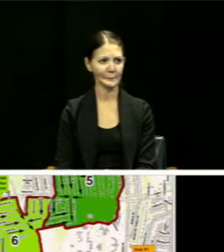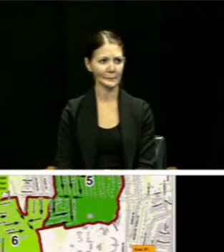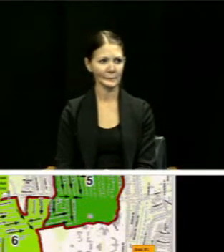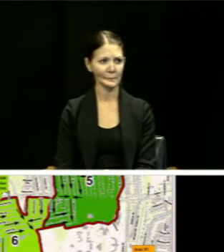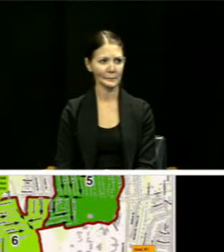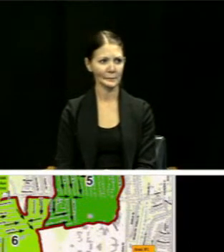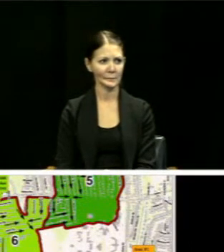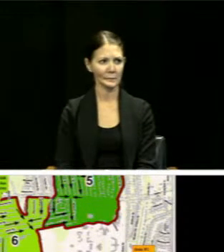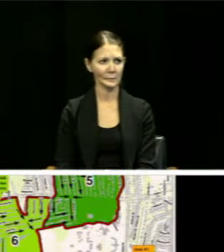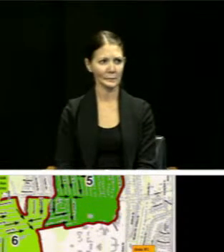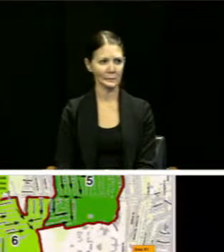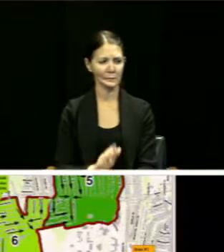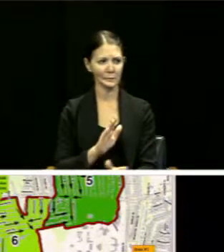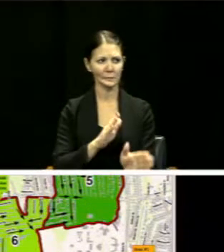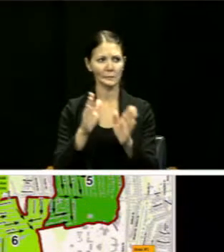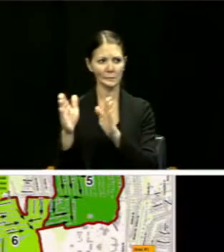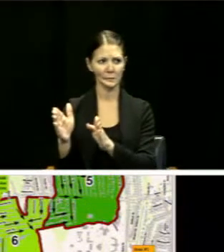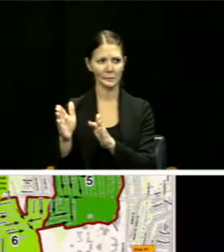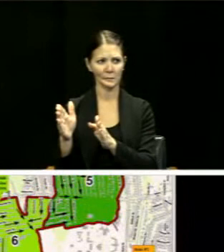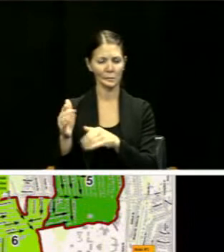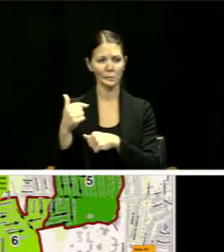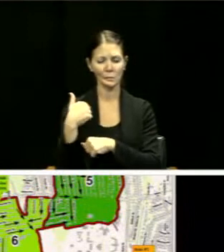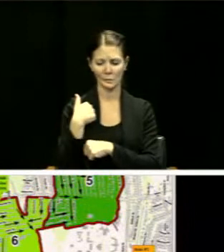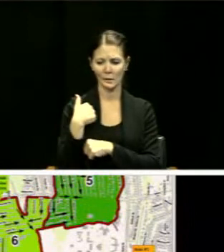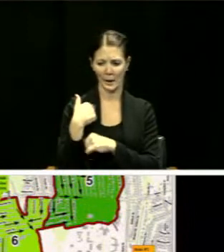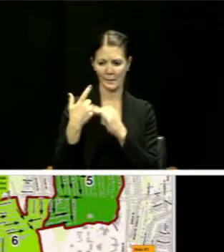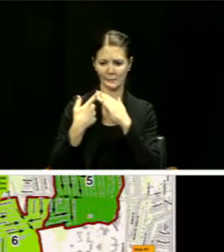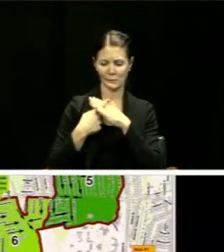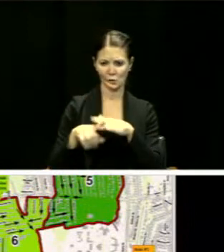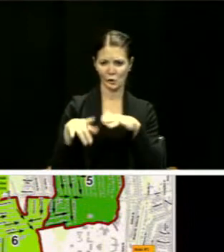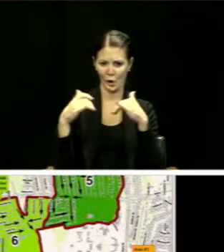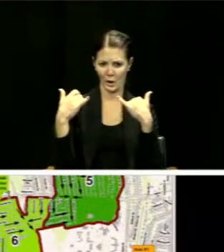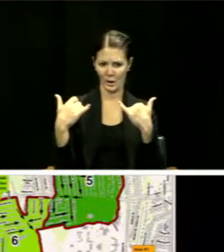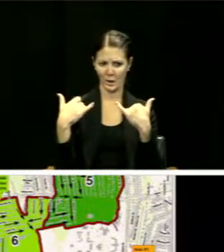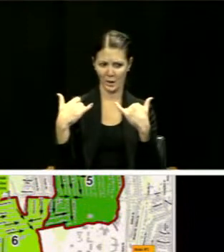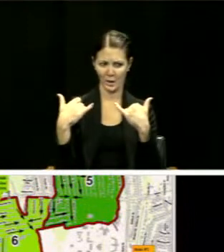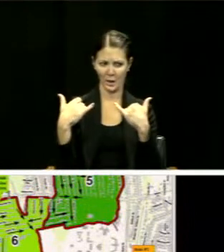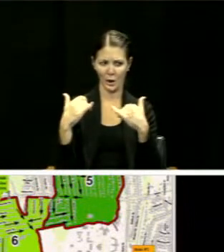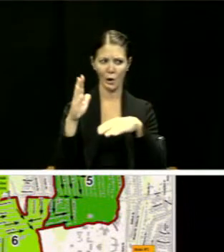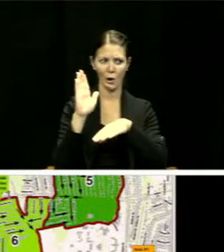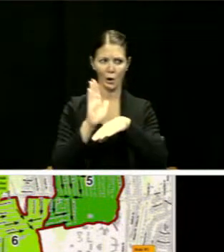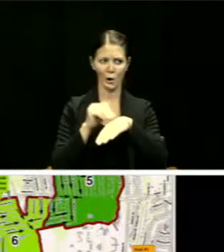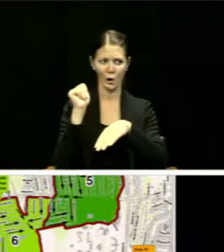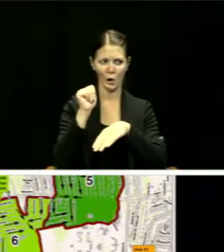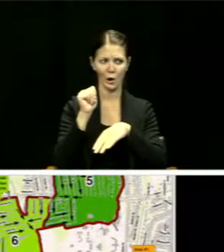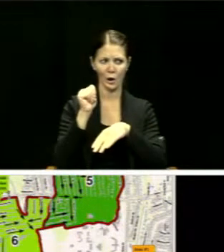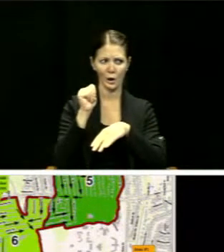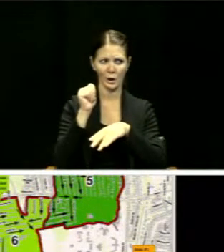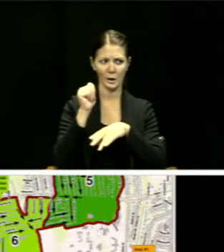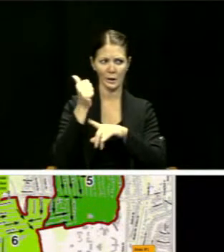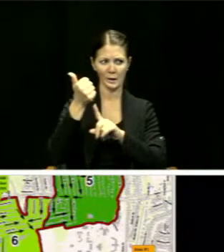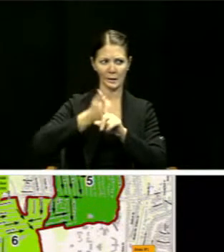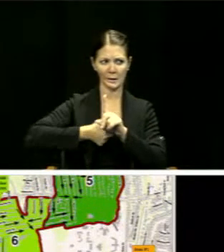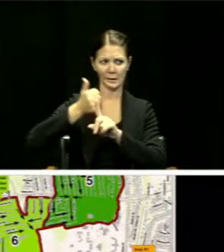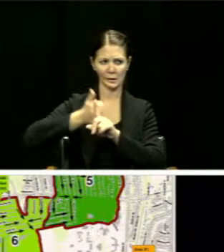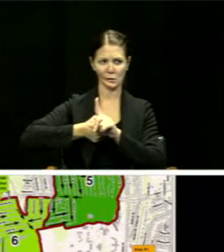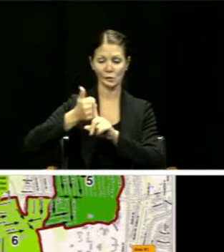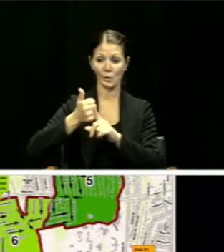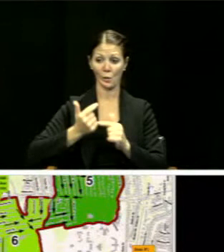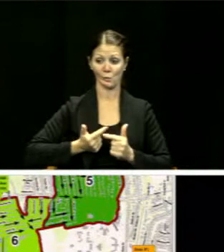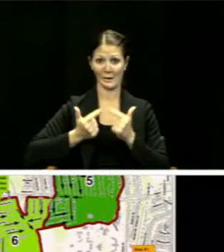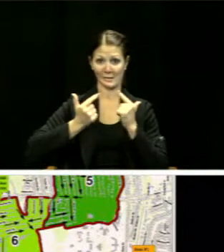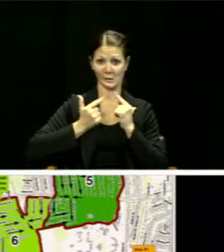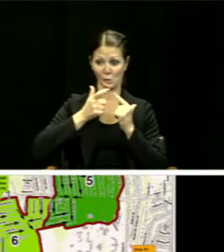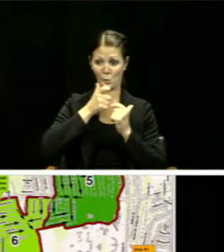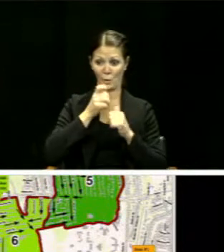Thank you, Mr. Liberti. I am going to start now and call on each of the residents who are on